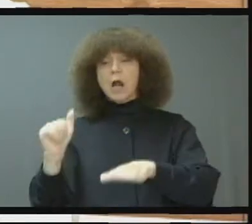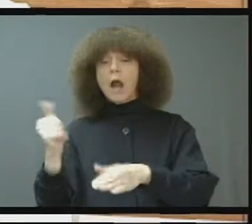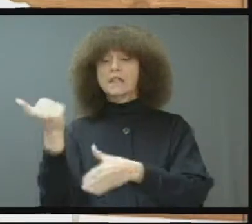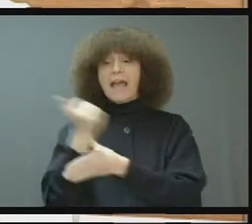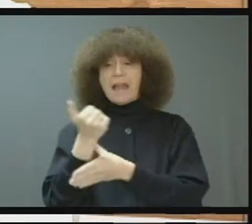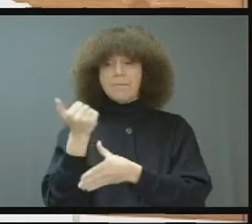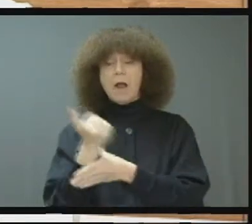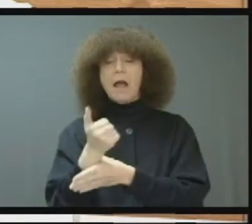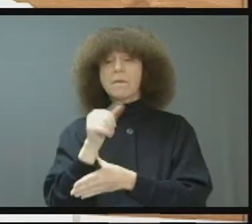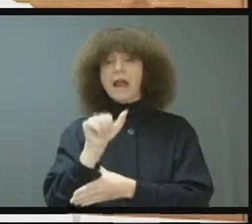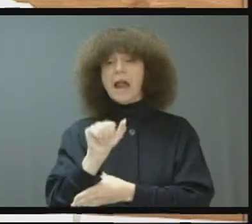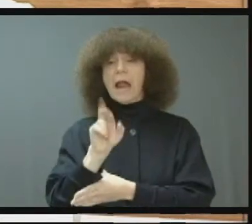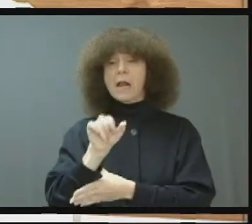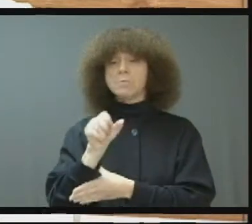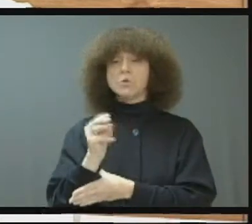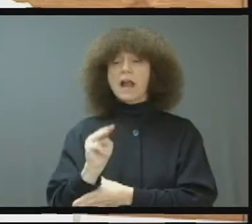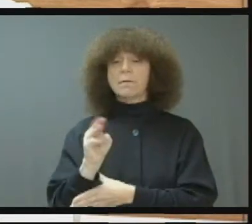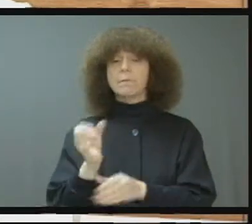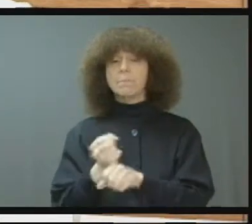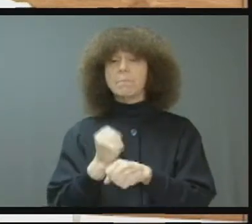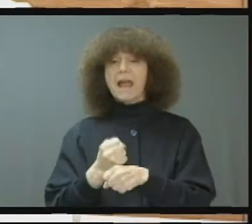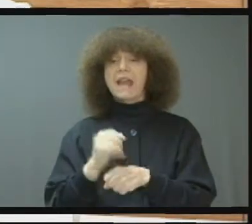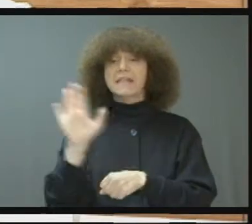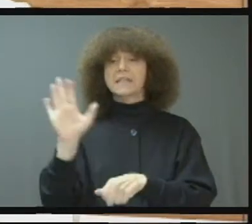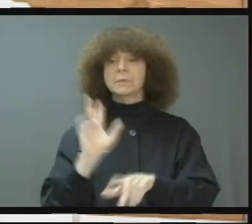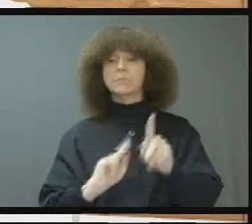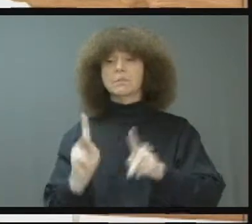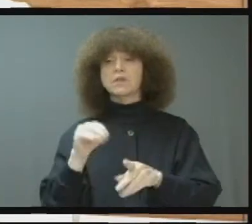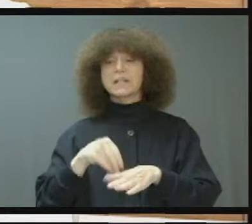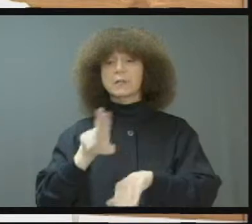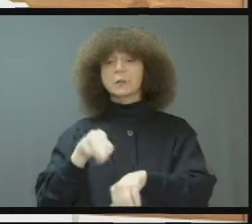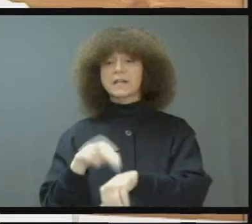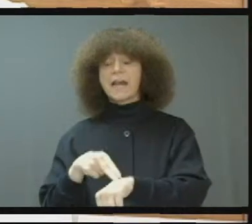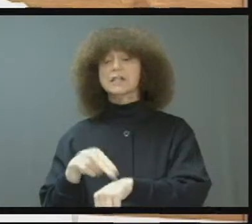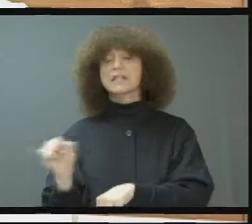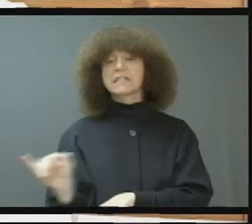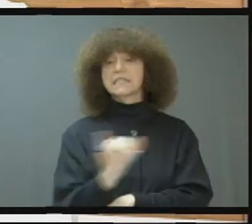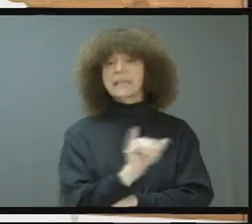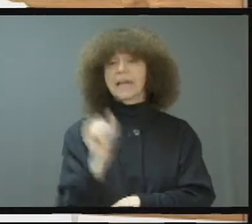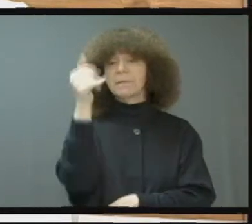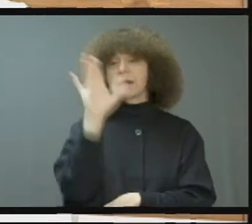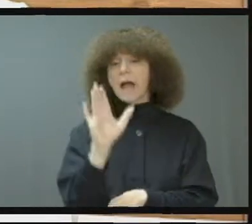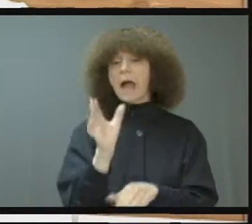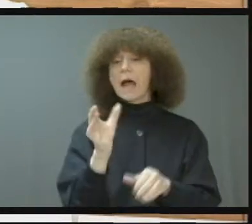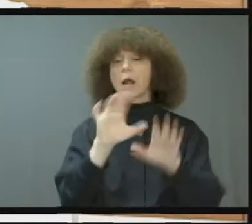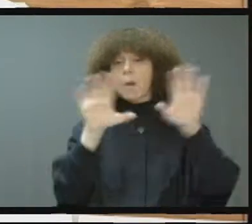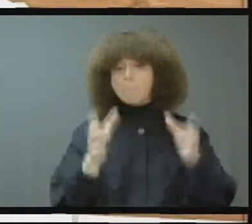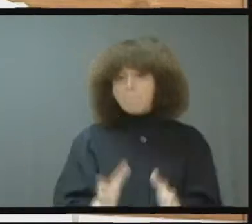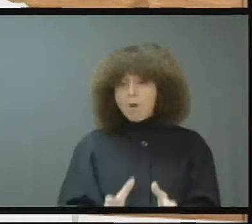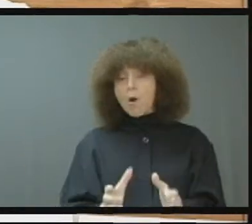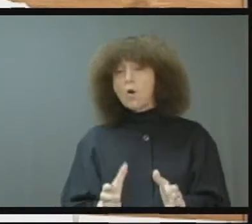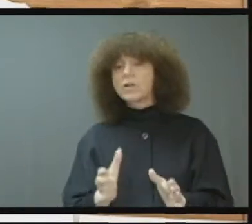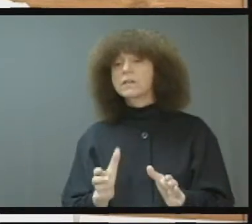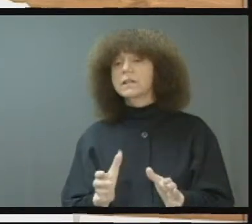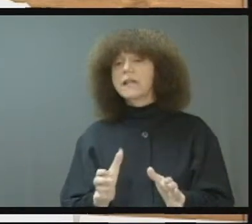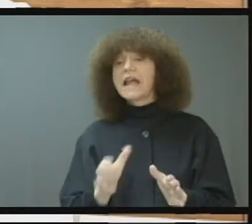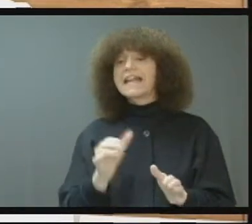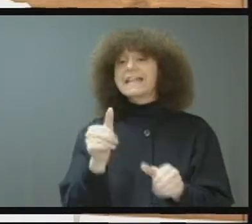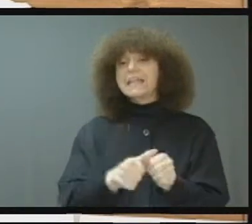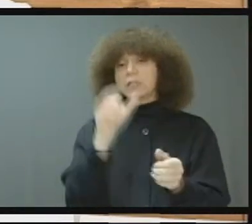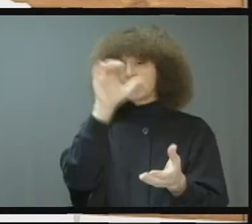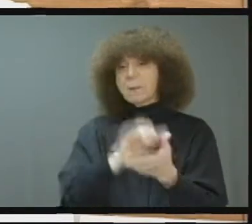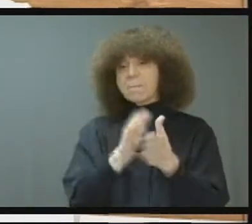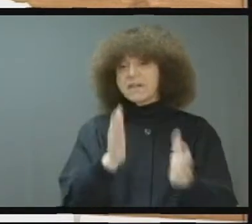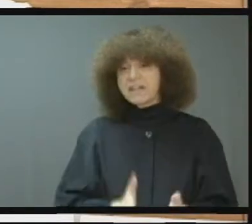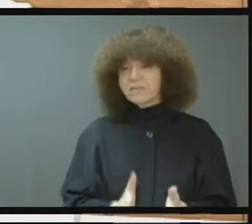nation. But God also molds and shapes every believer. We are the clay, he is the